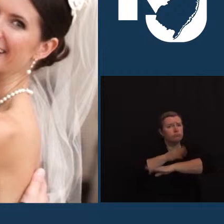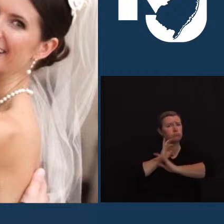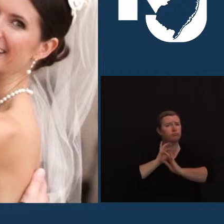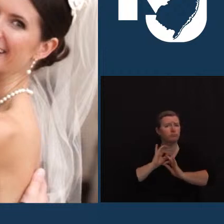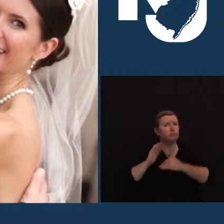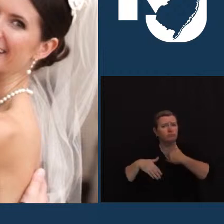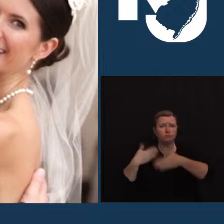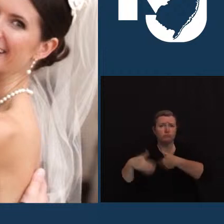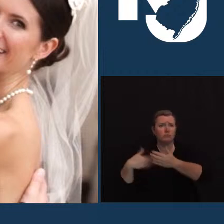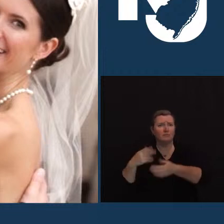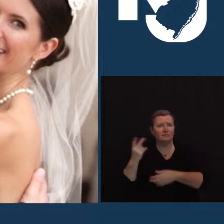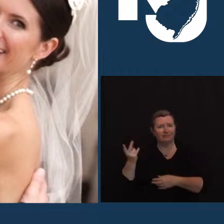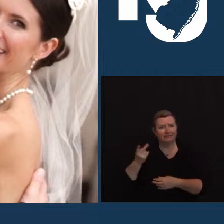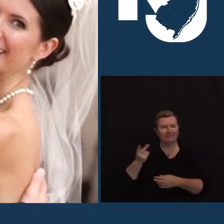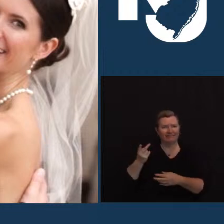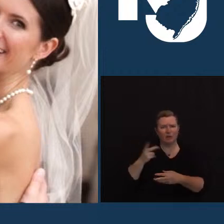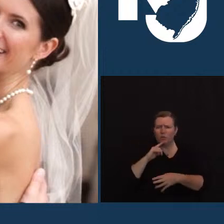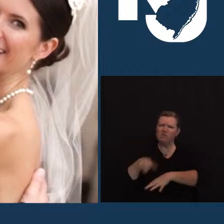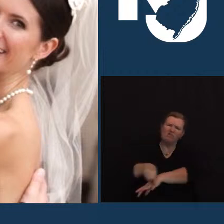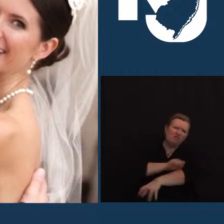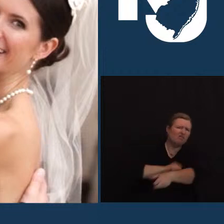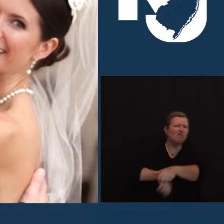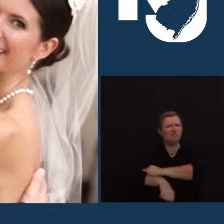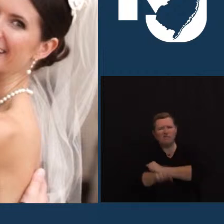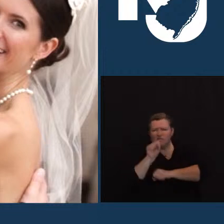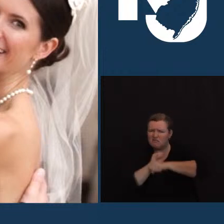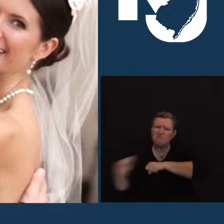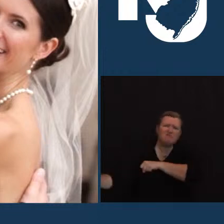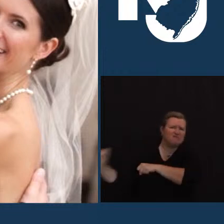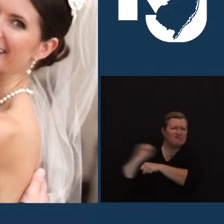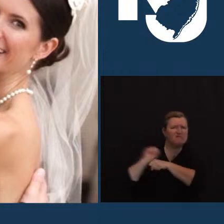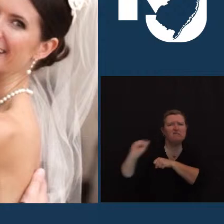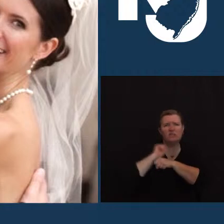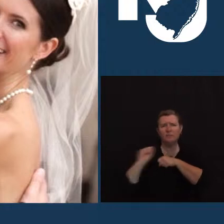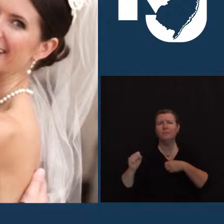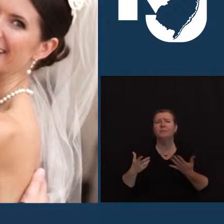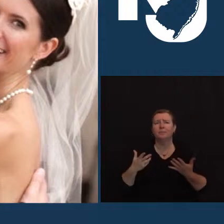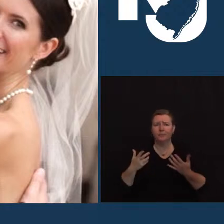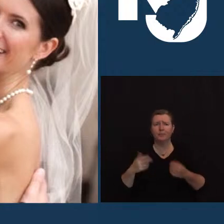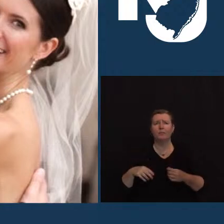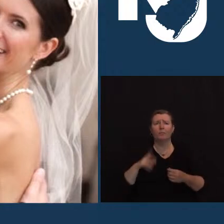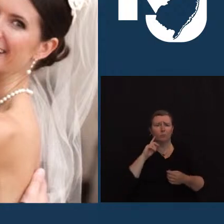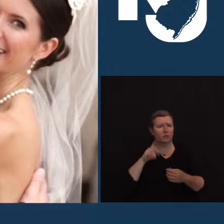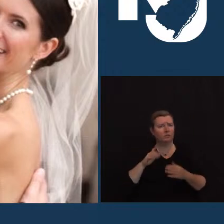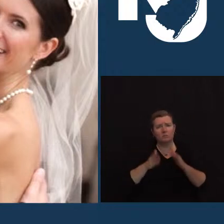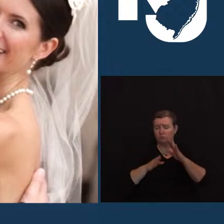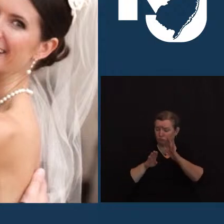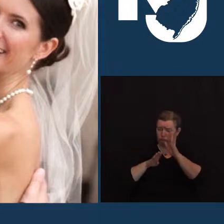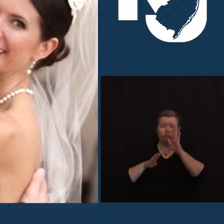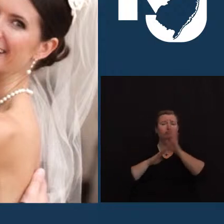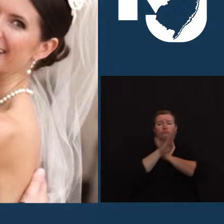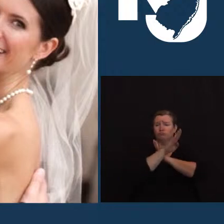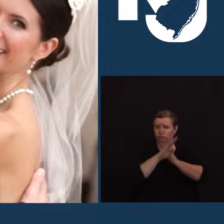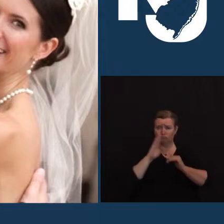Stella G's and to the Hackettstown community, they and their team are going to thrive. Check them out, by the way.